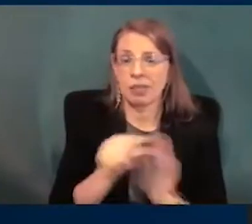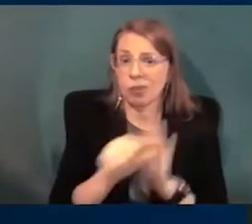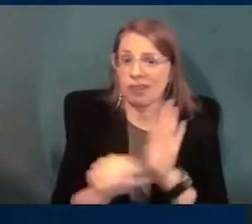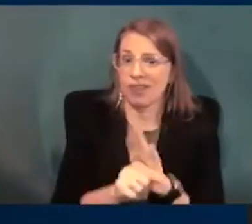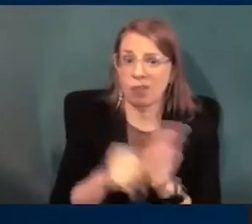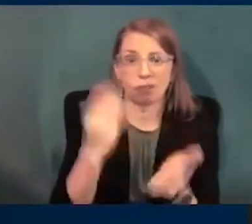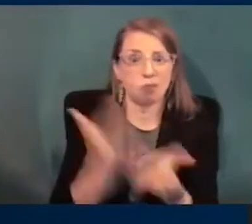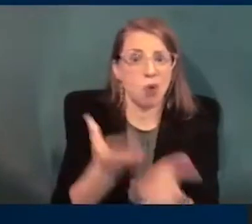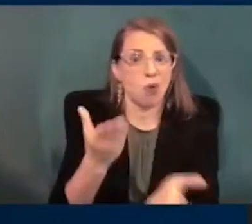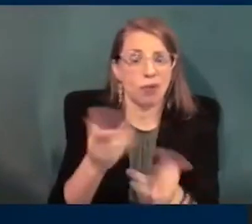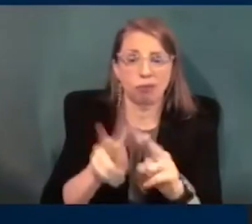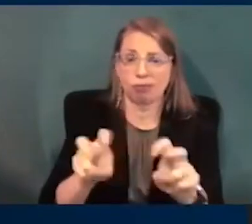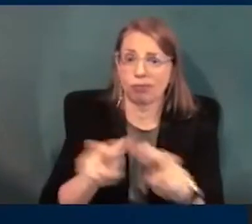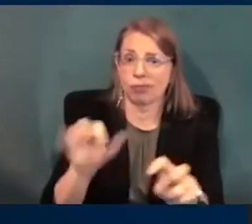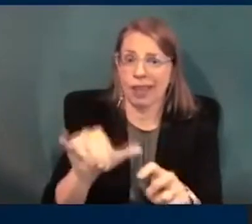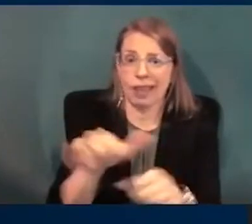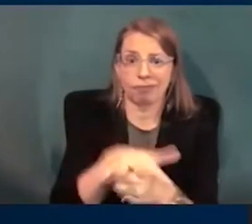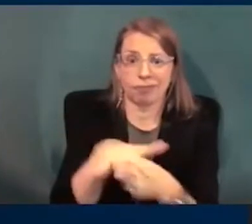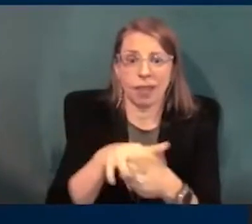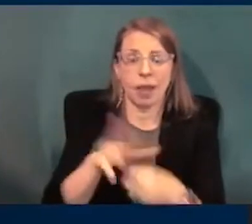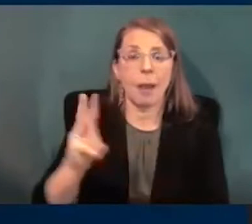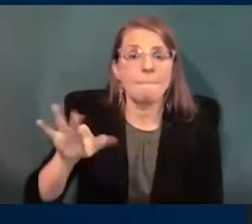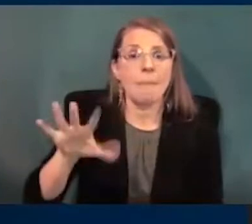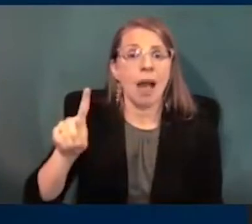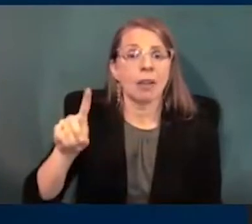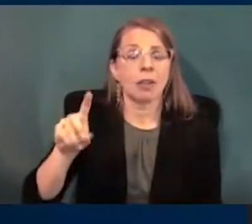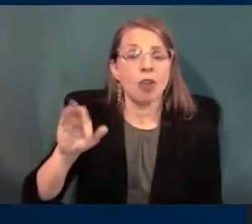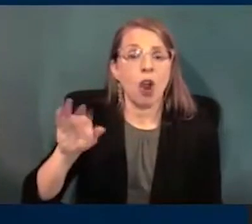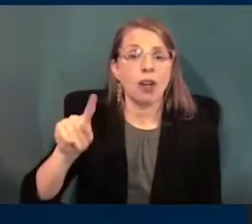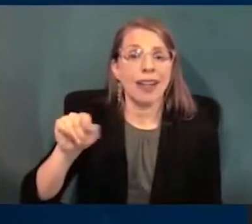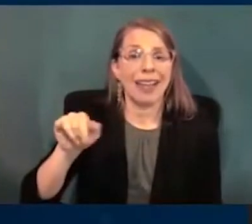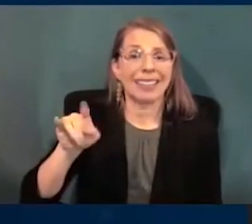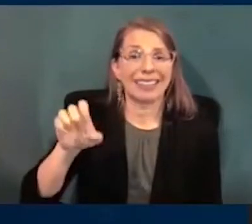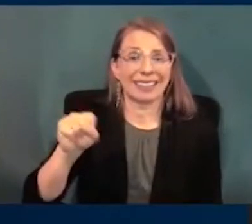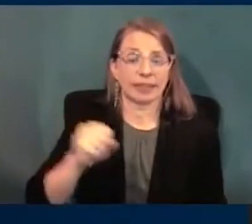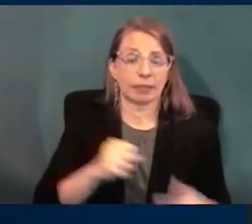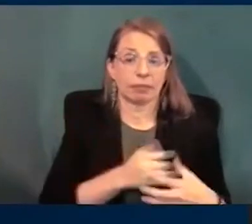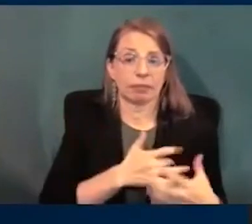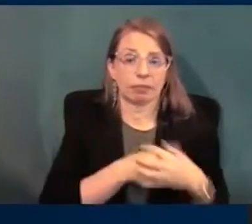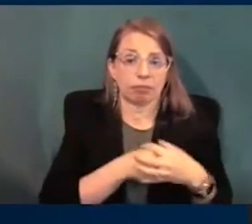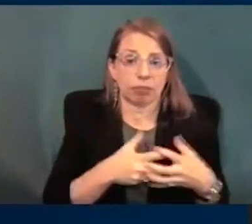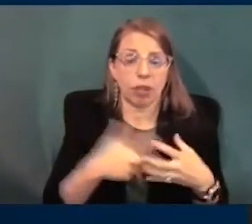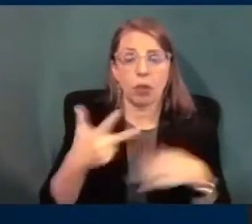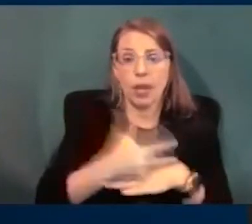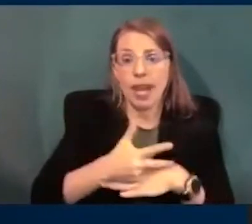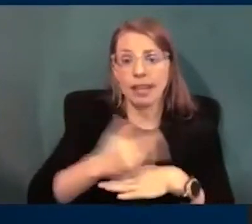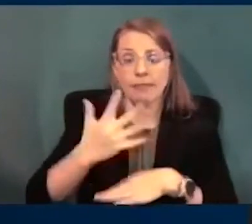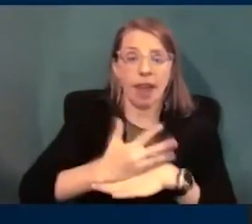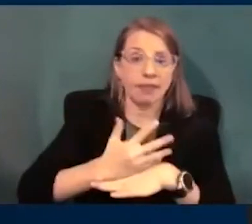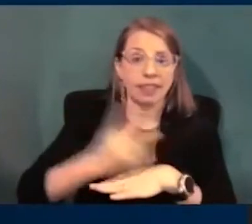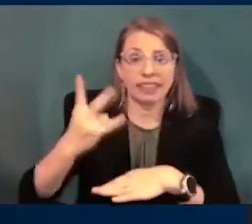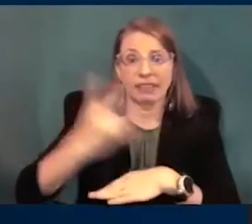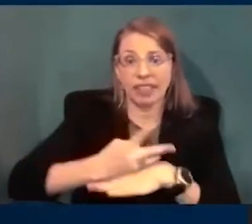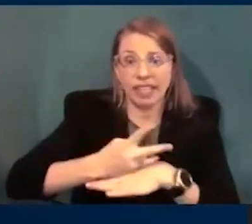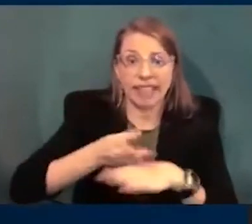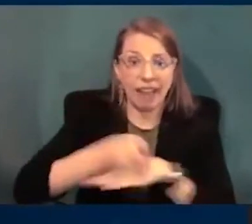the myocarditis, they're also wanting to know, does that happen 3 days, 5 days, 7 days after the